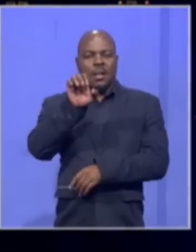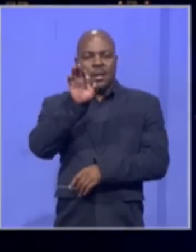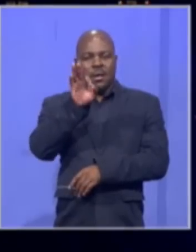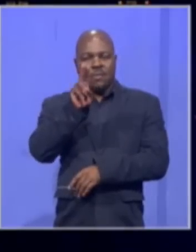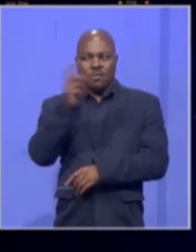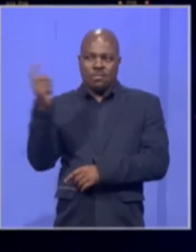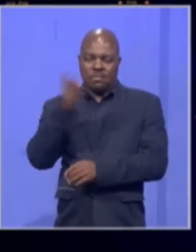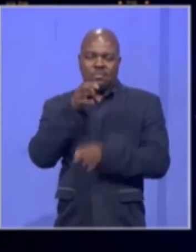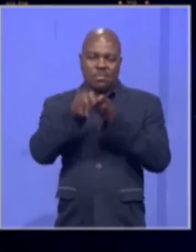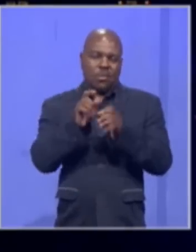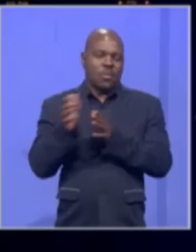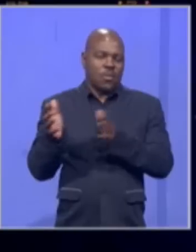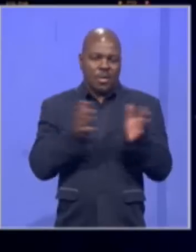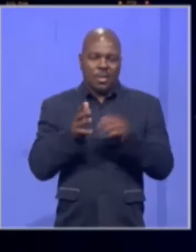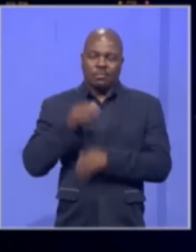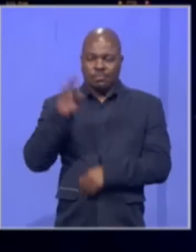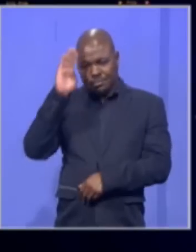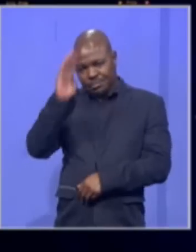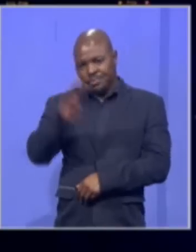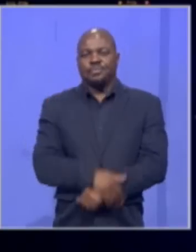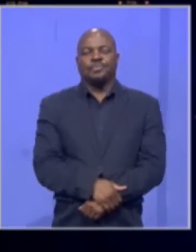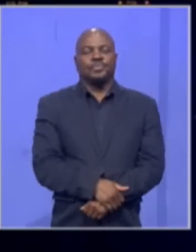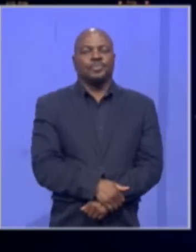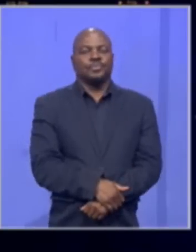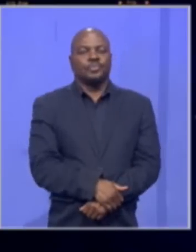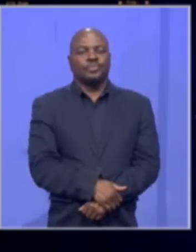bolepi. Hae phaphatho.